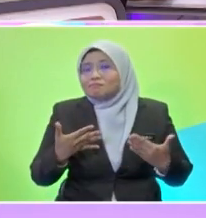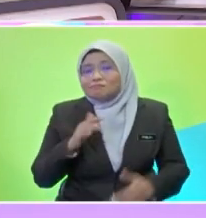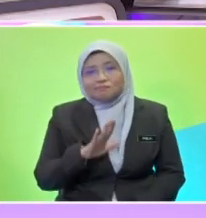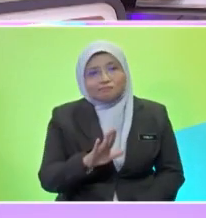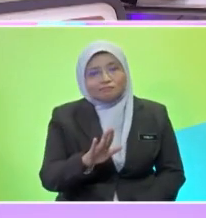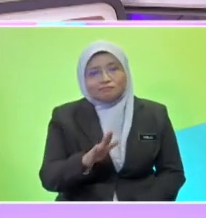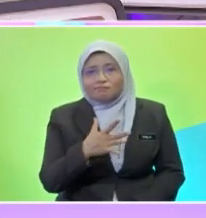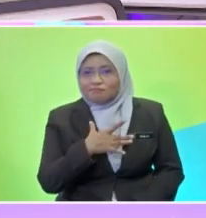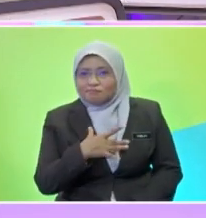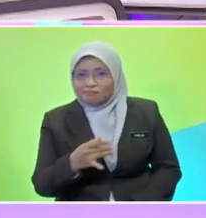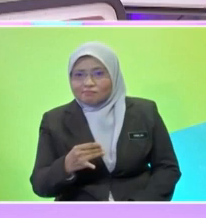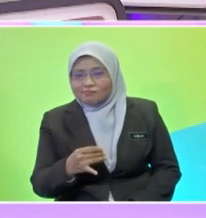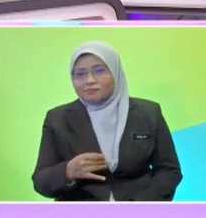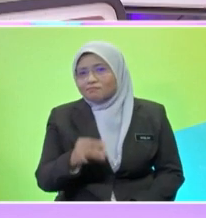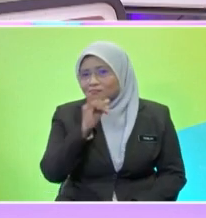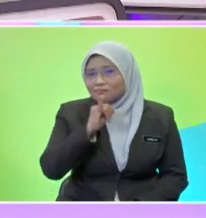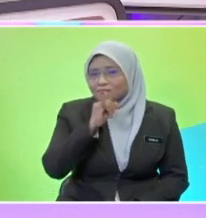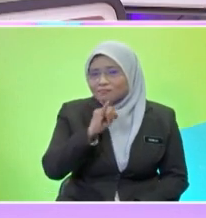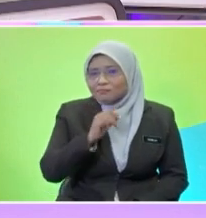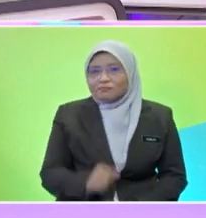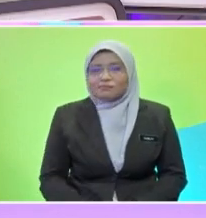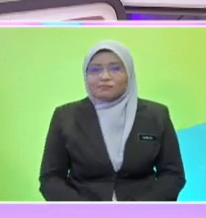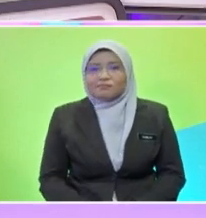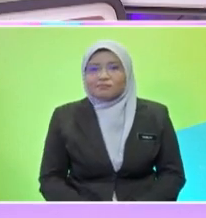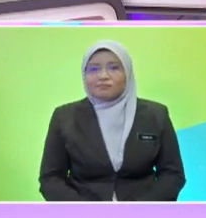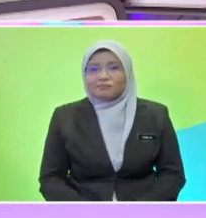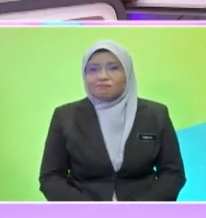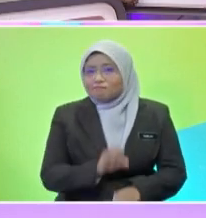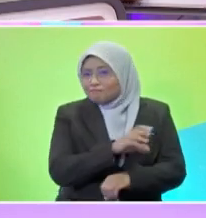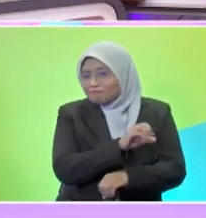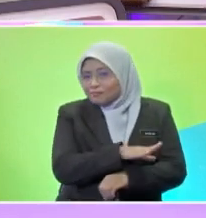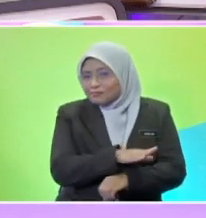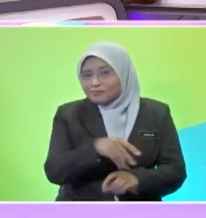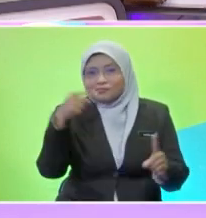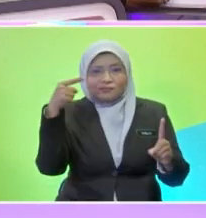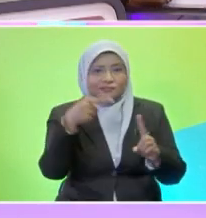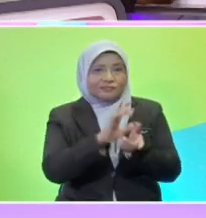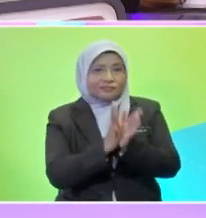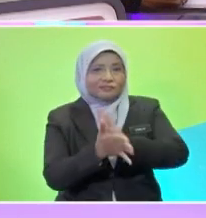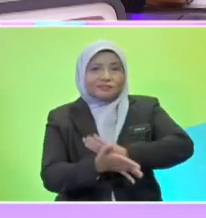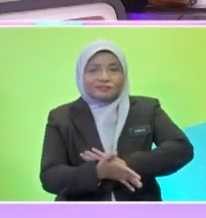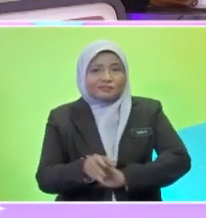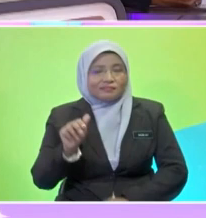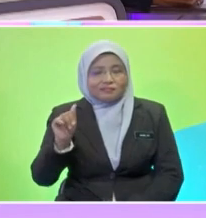favorite singer motivate you to become a